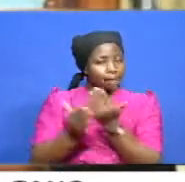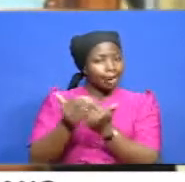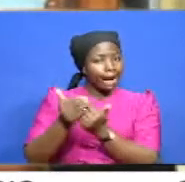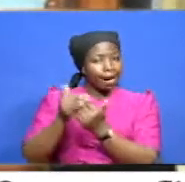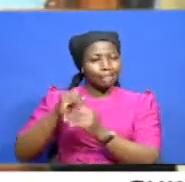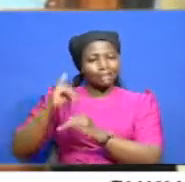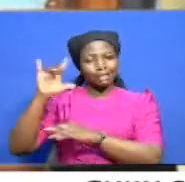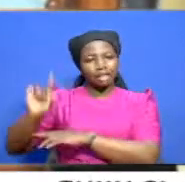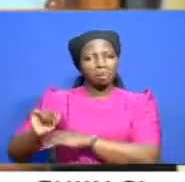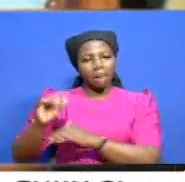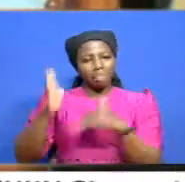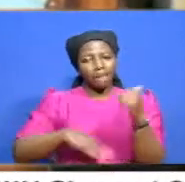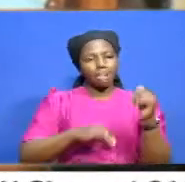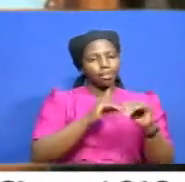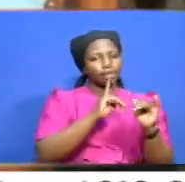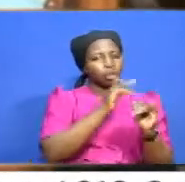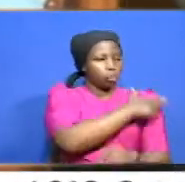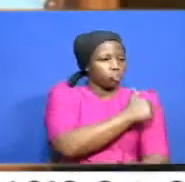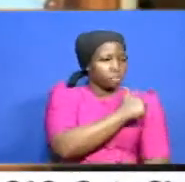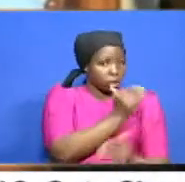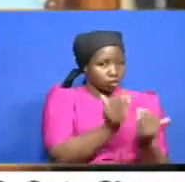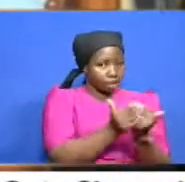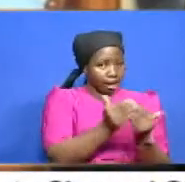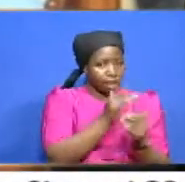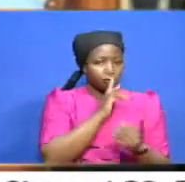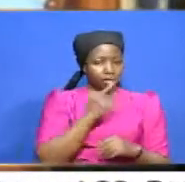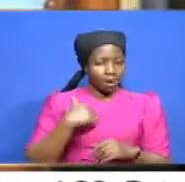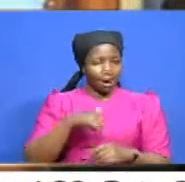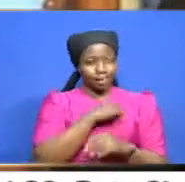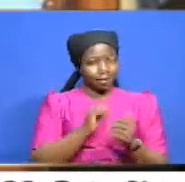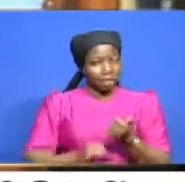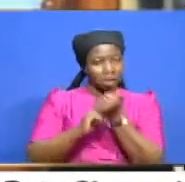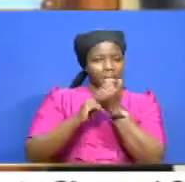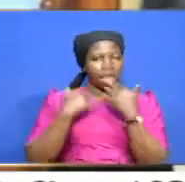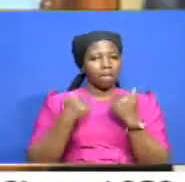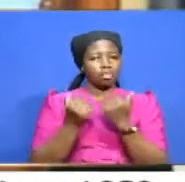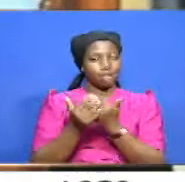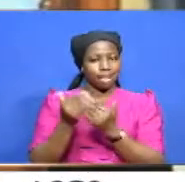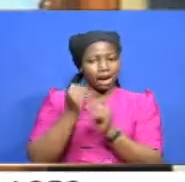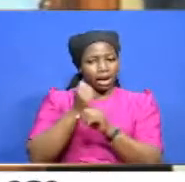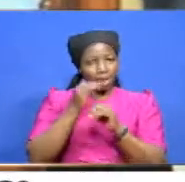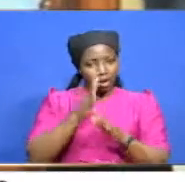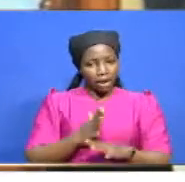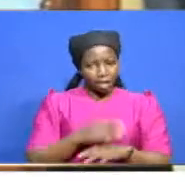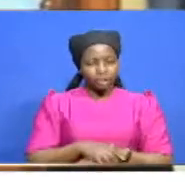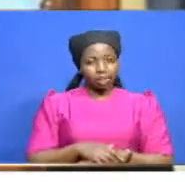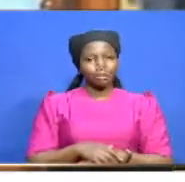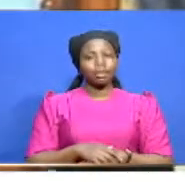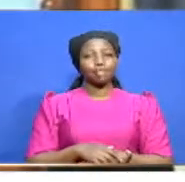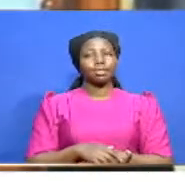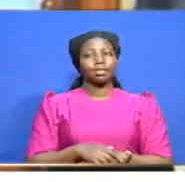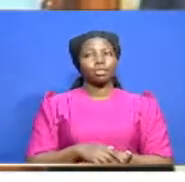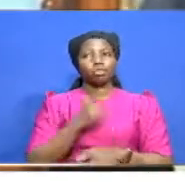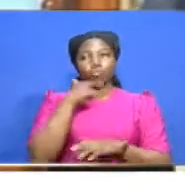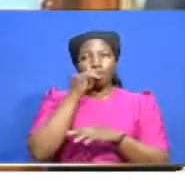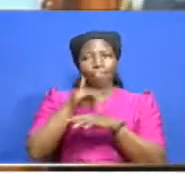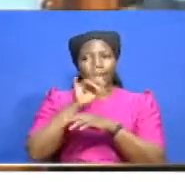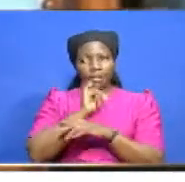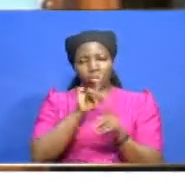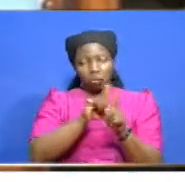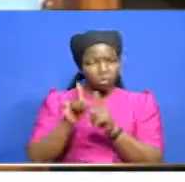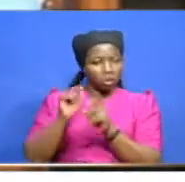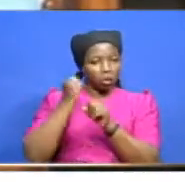care. So we support the healthcare workers who are afflicted, but we also going to work very closely